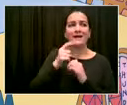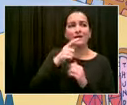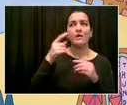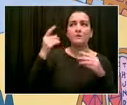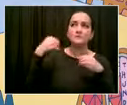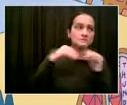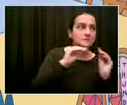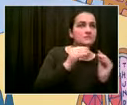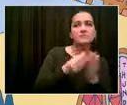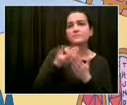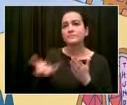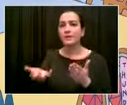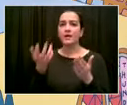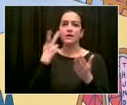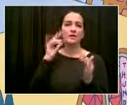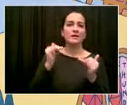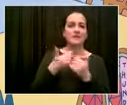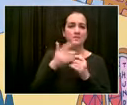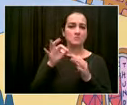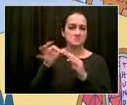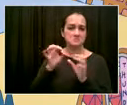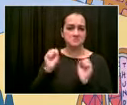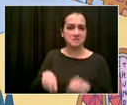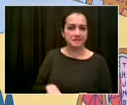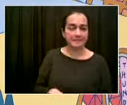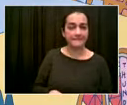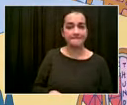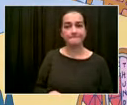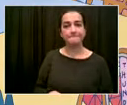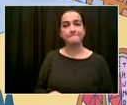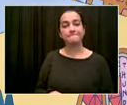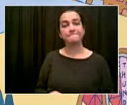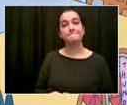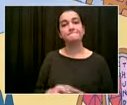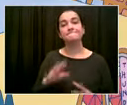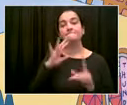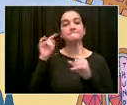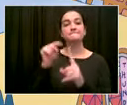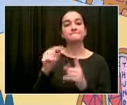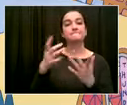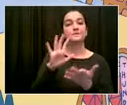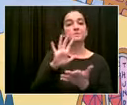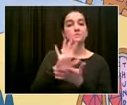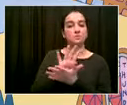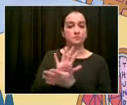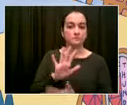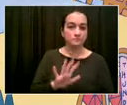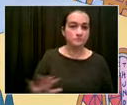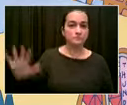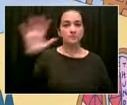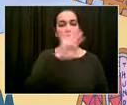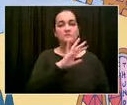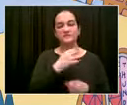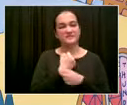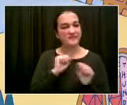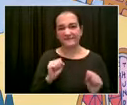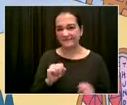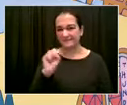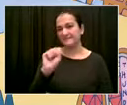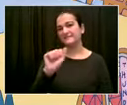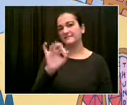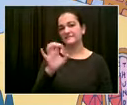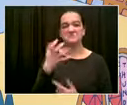incredibly safe. Real tribute to everyone involved, our healthcare leaders, our school leaders. It's been a stunning achievement. And it came